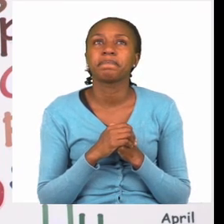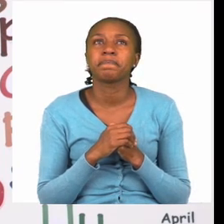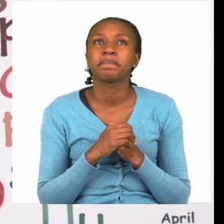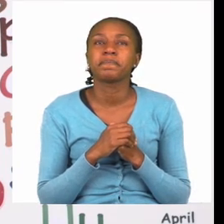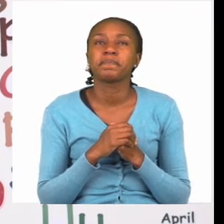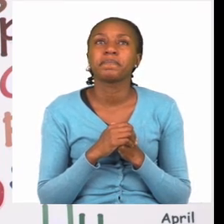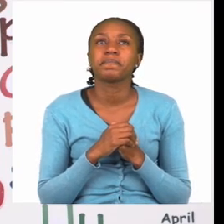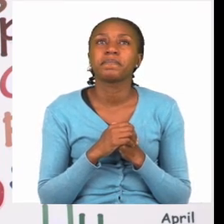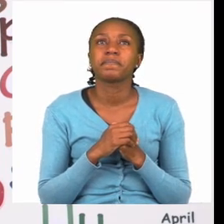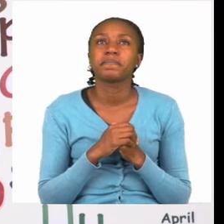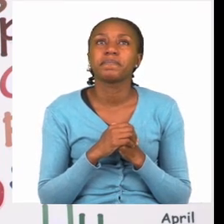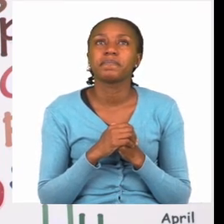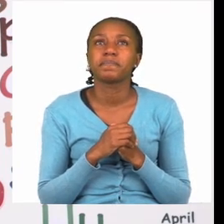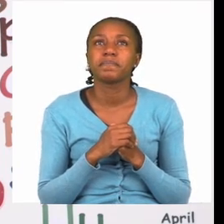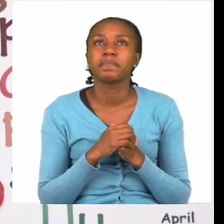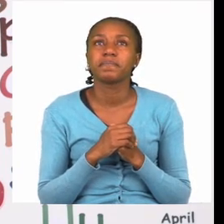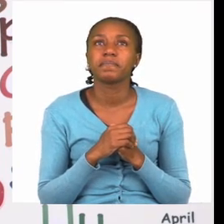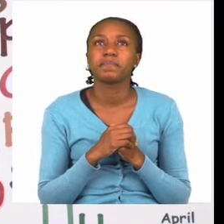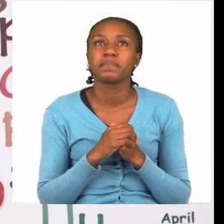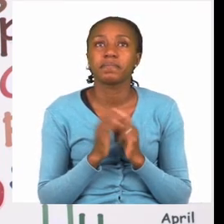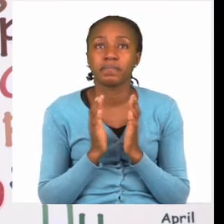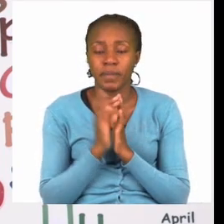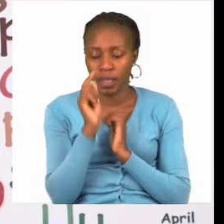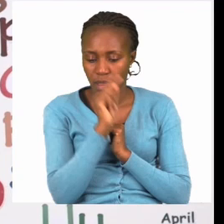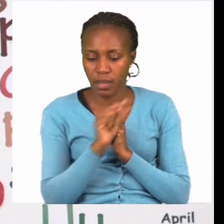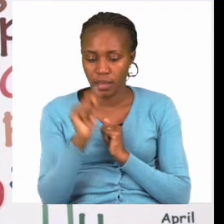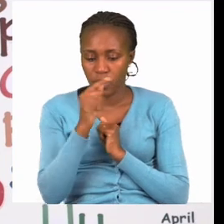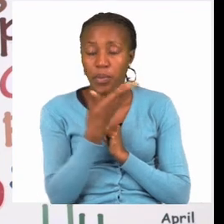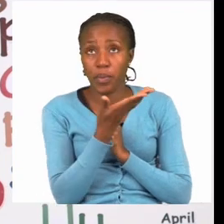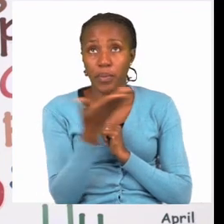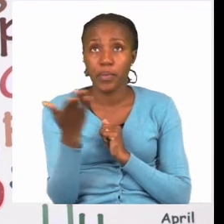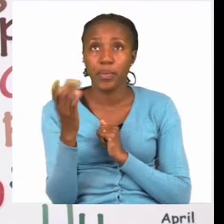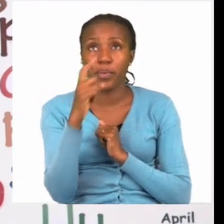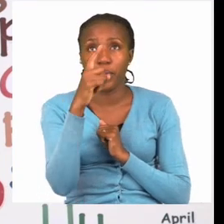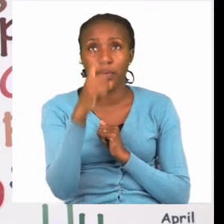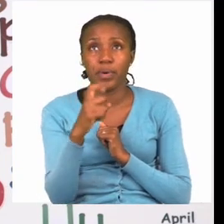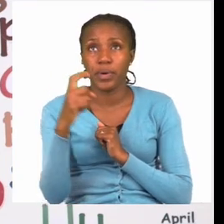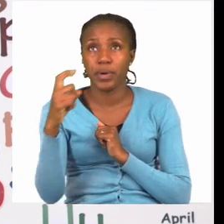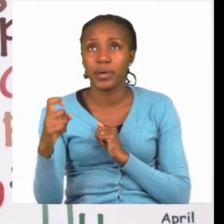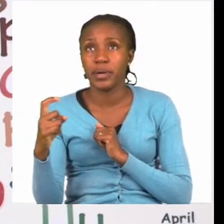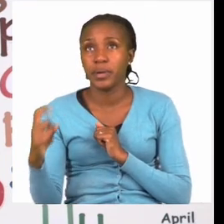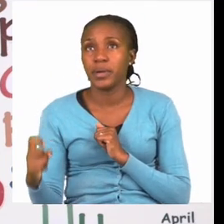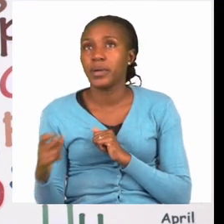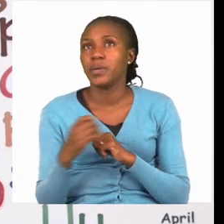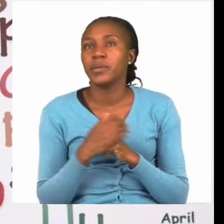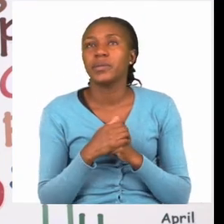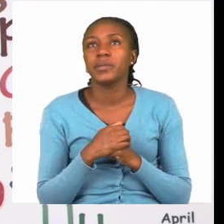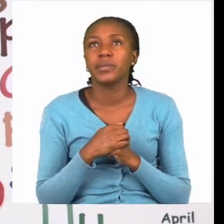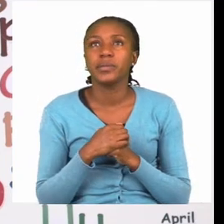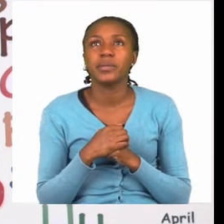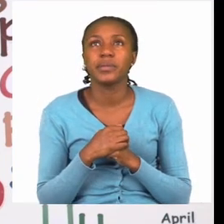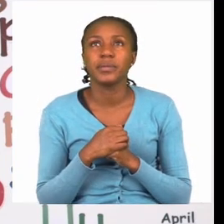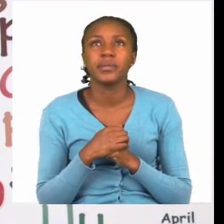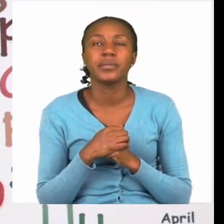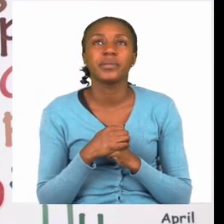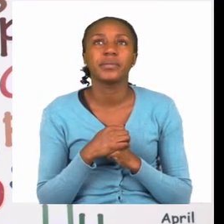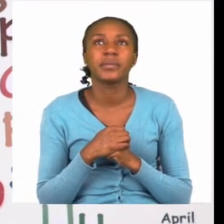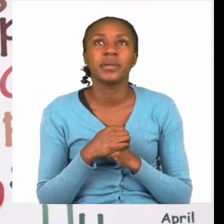need to do here is you need to circle all the words